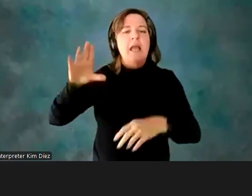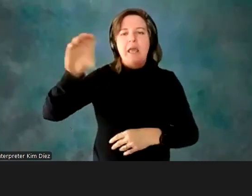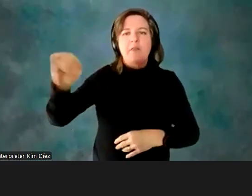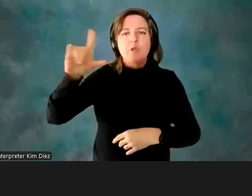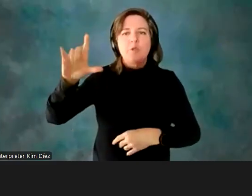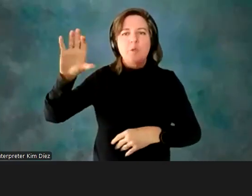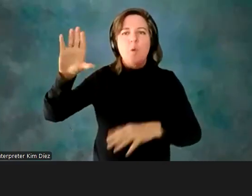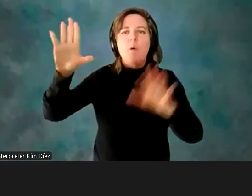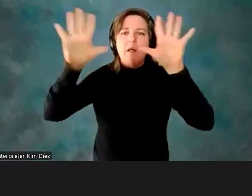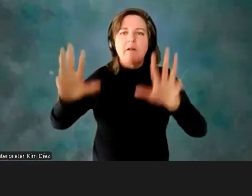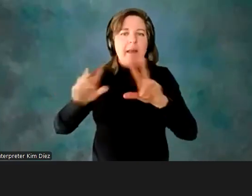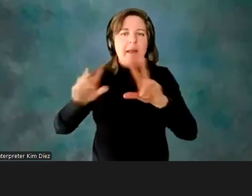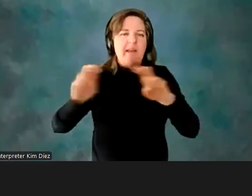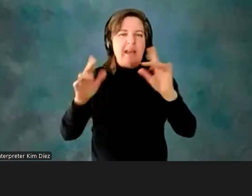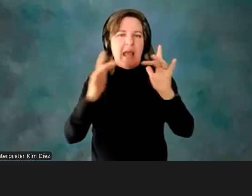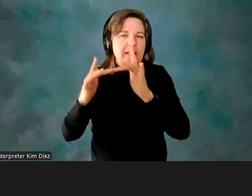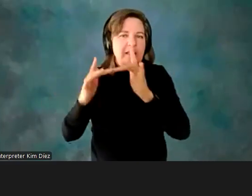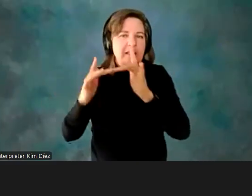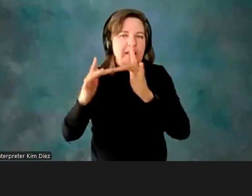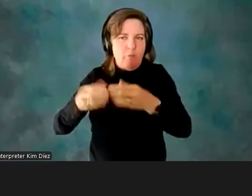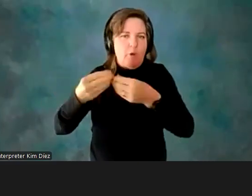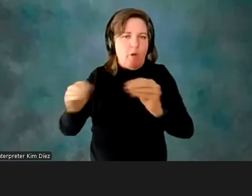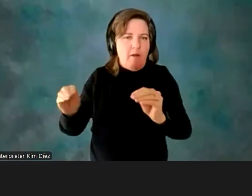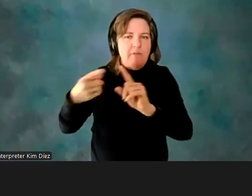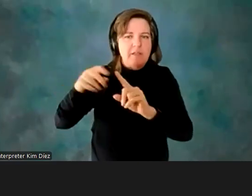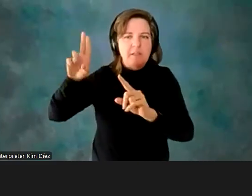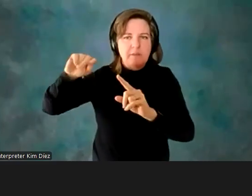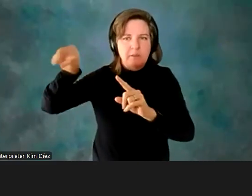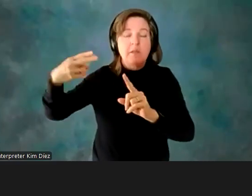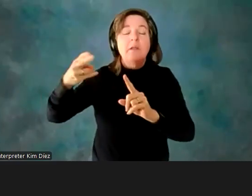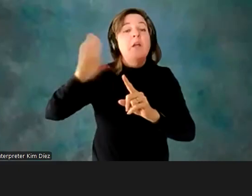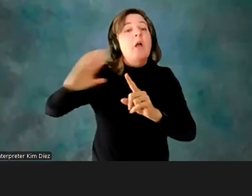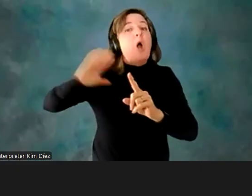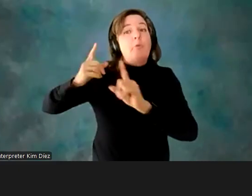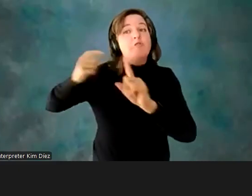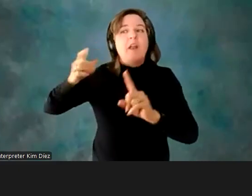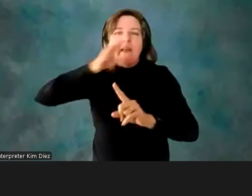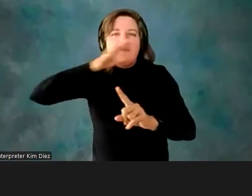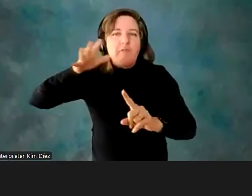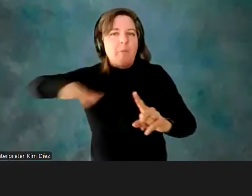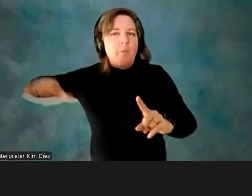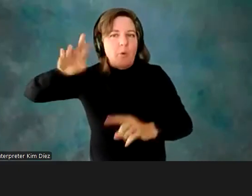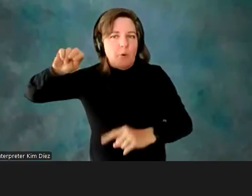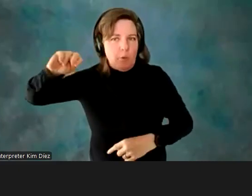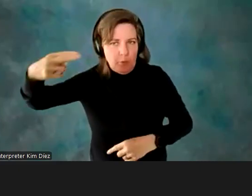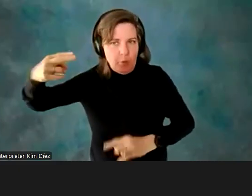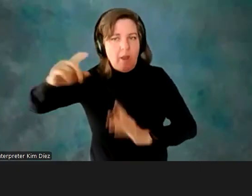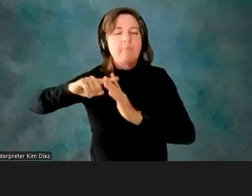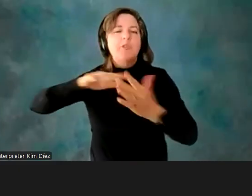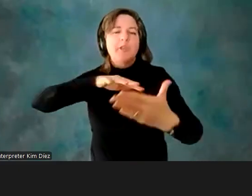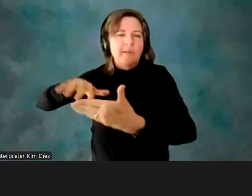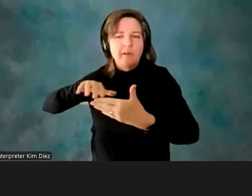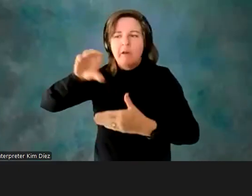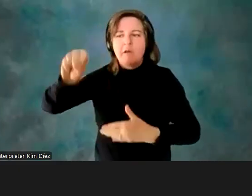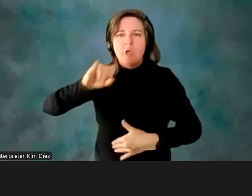Network office. He's originally from rural New Hampshire, and he studied soil science at University